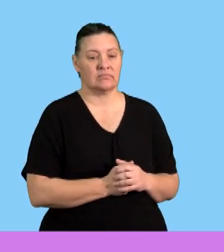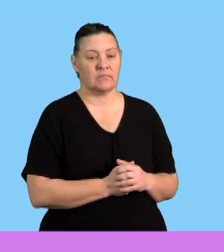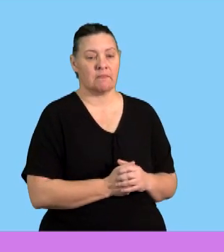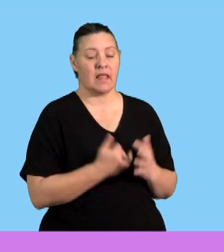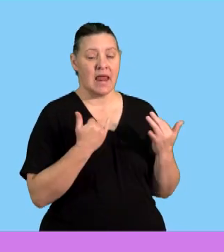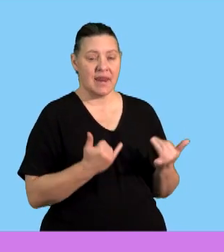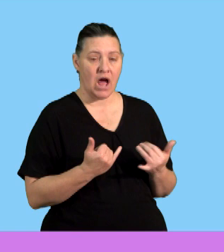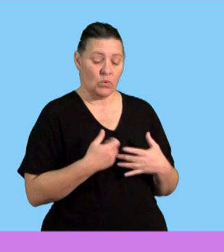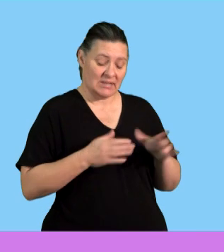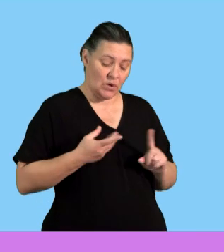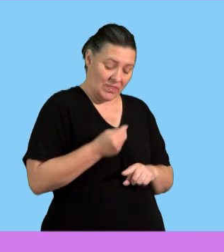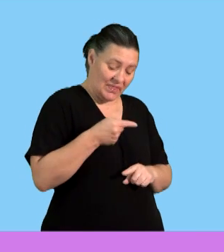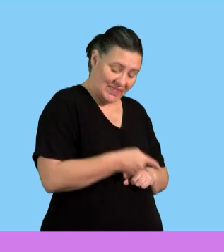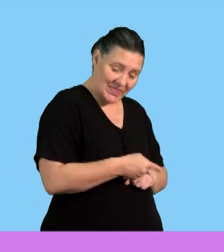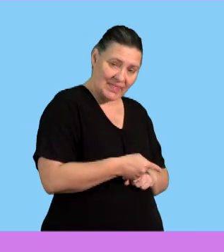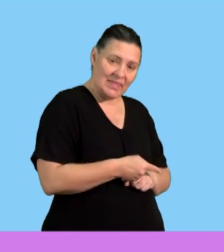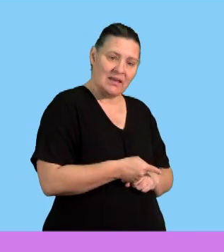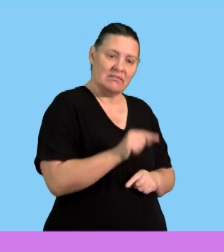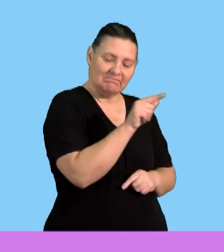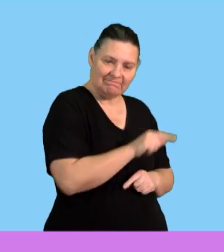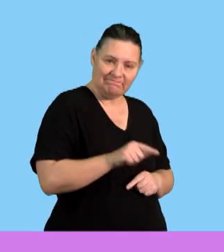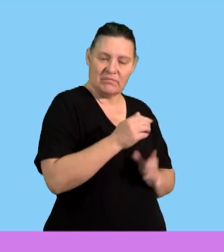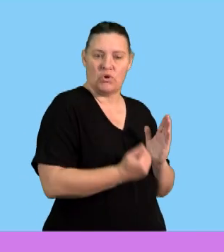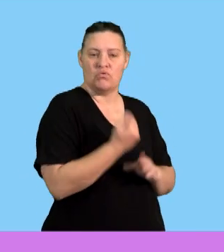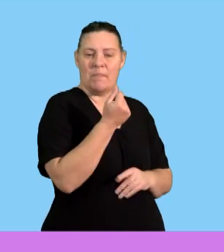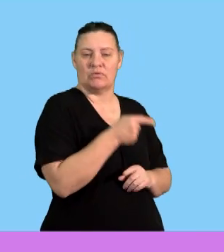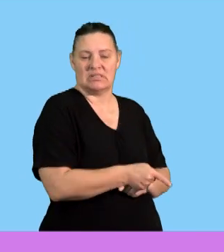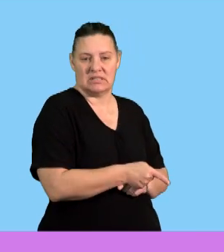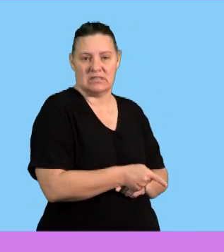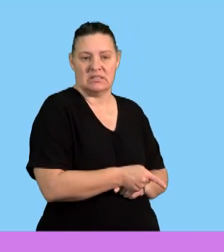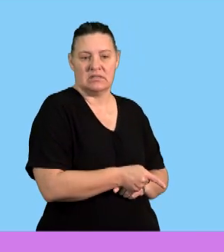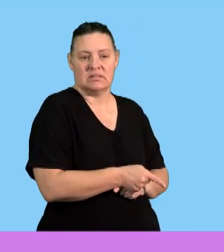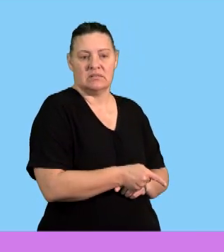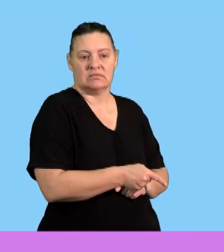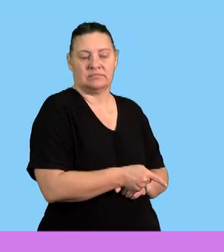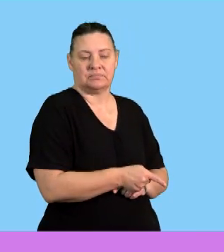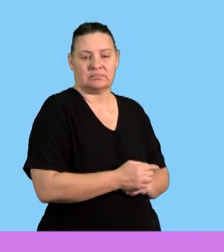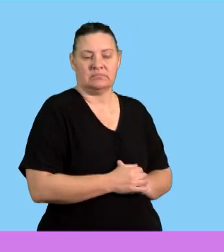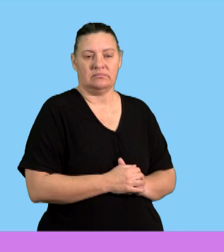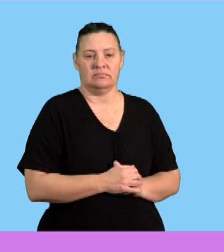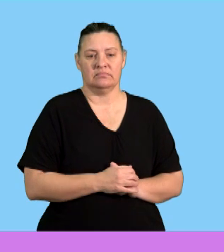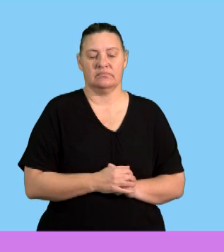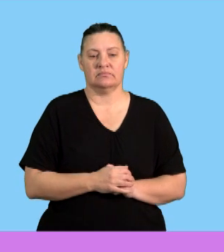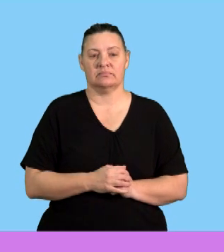year. Now he starts with that part. So now what's happening